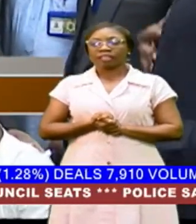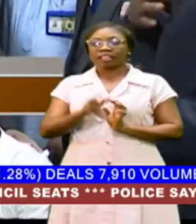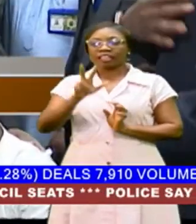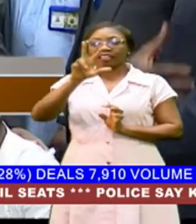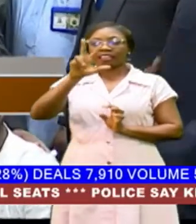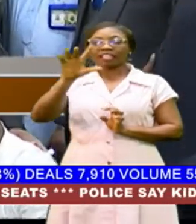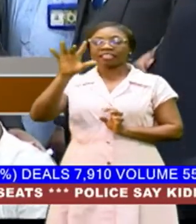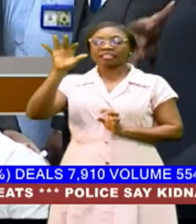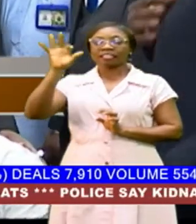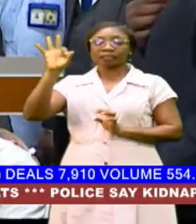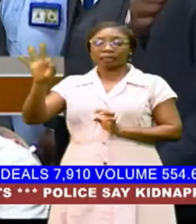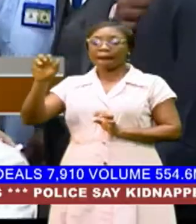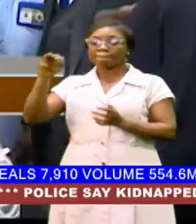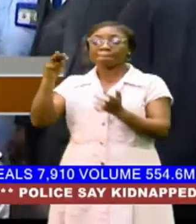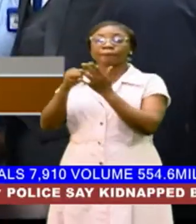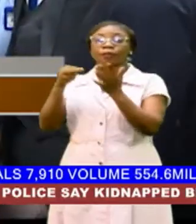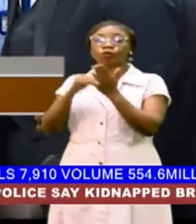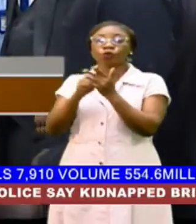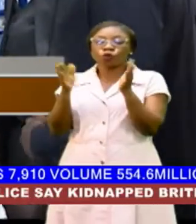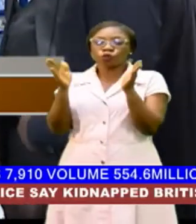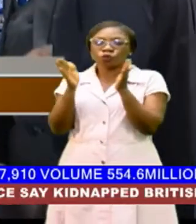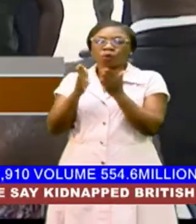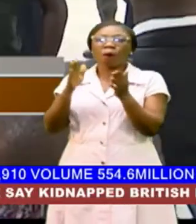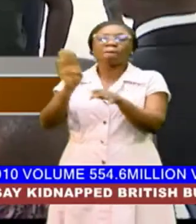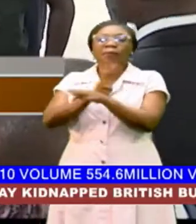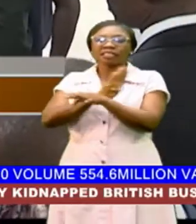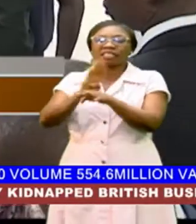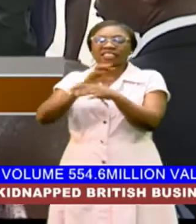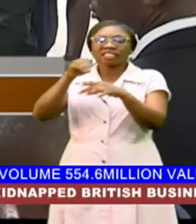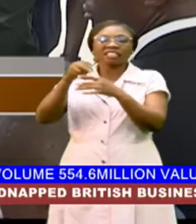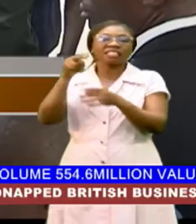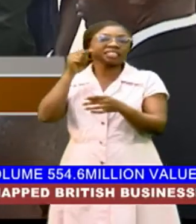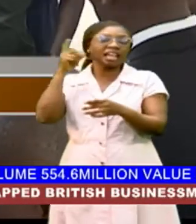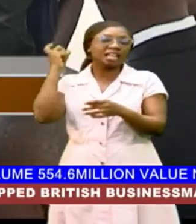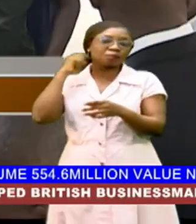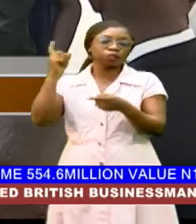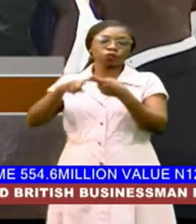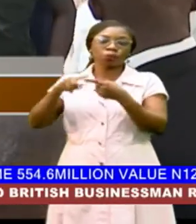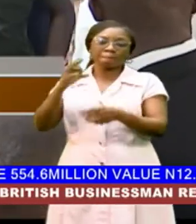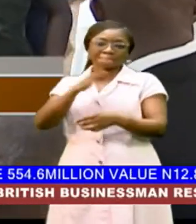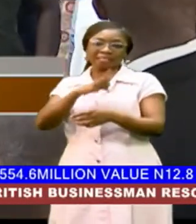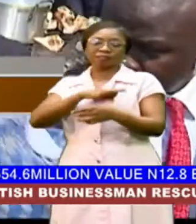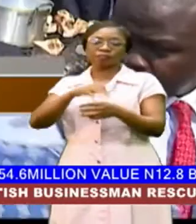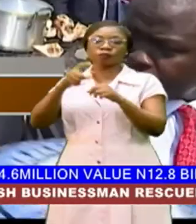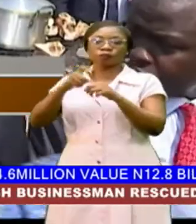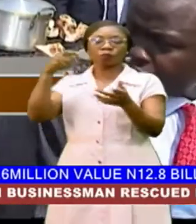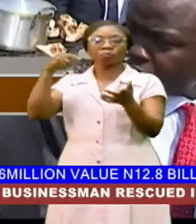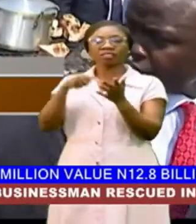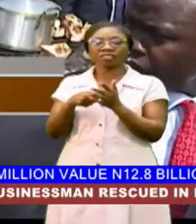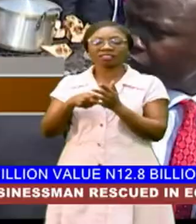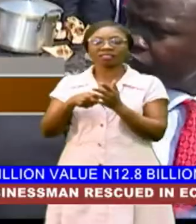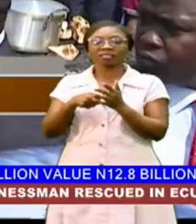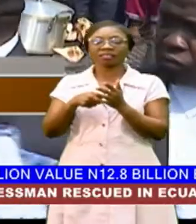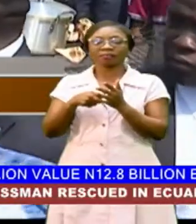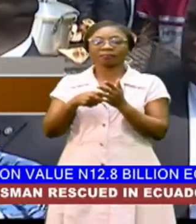$39 million small businesses across Nigeria expected to benefit from this edifice.